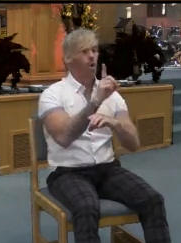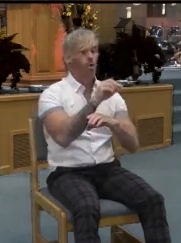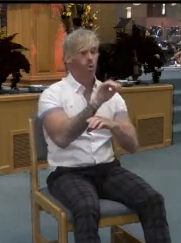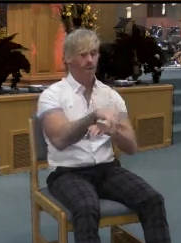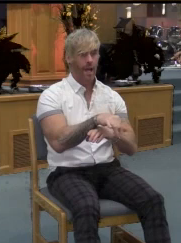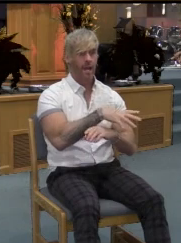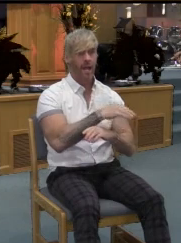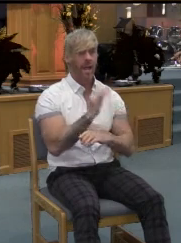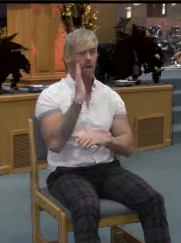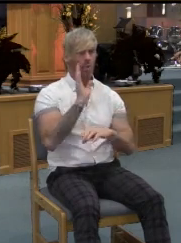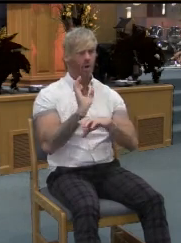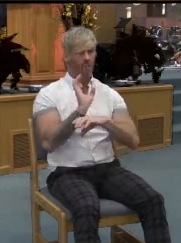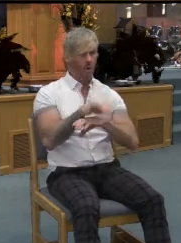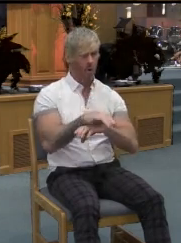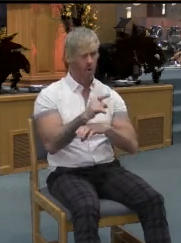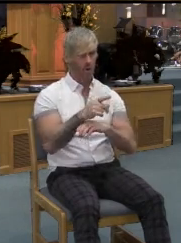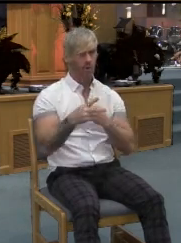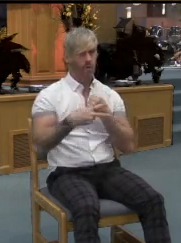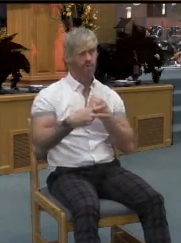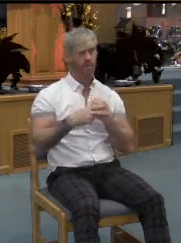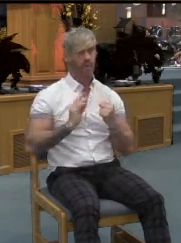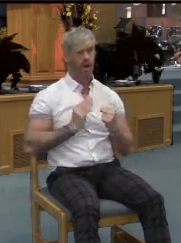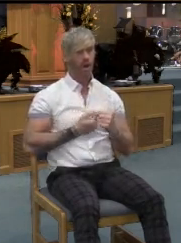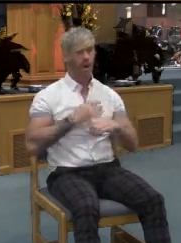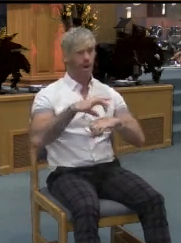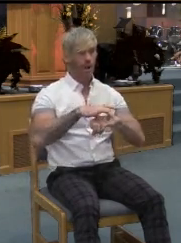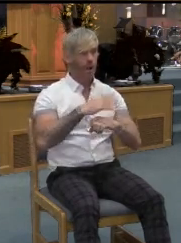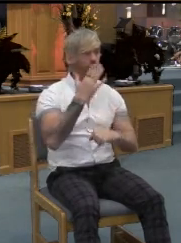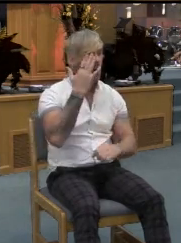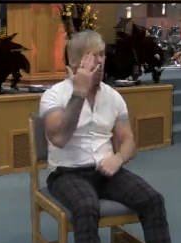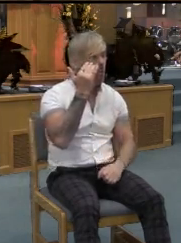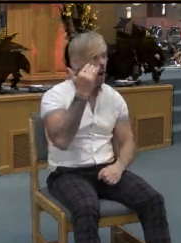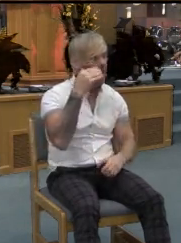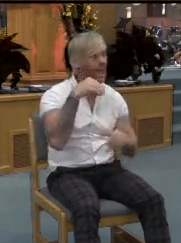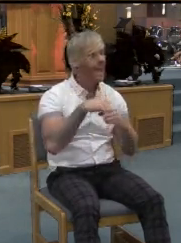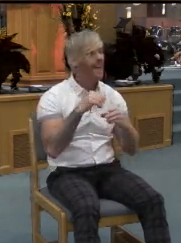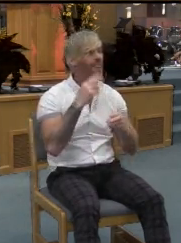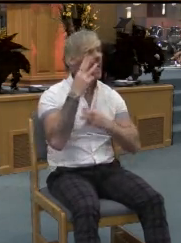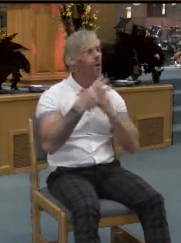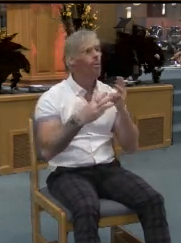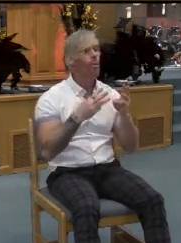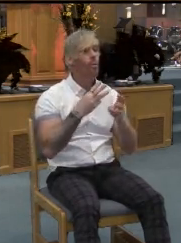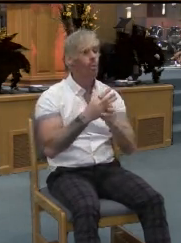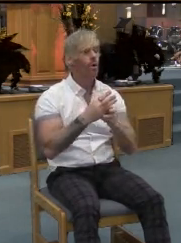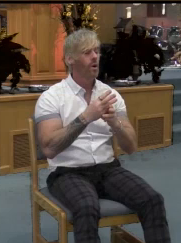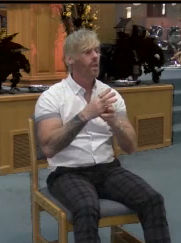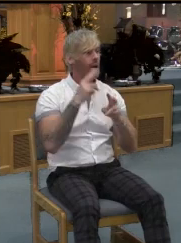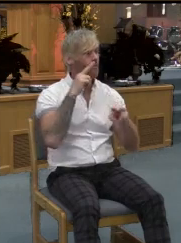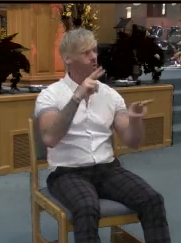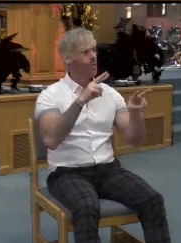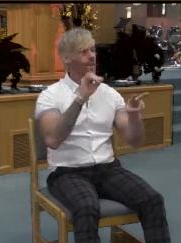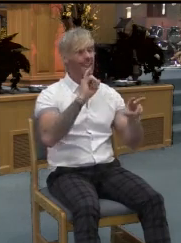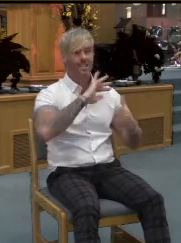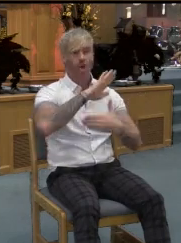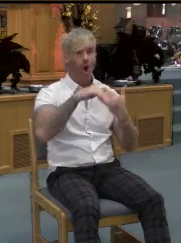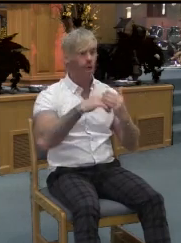We're going to force you to preserve this planet. Why? Because in that worldview, this is all there